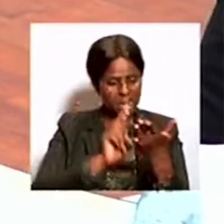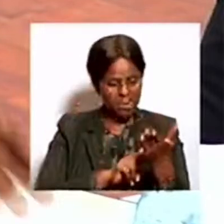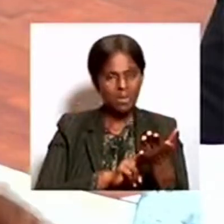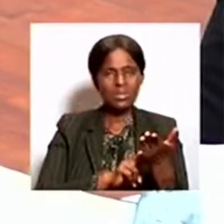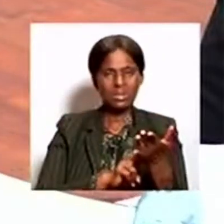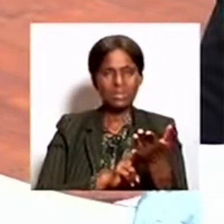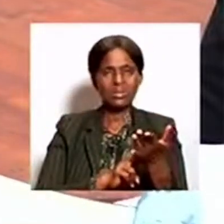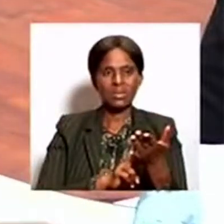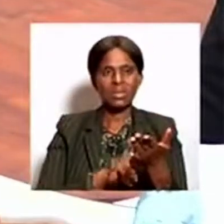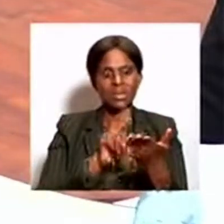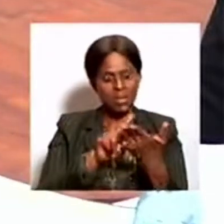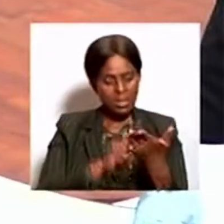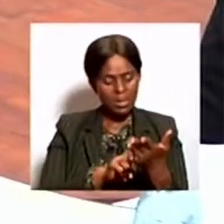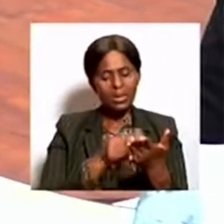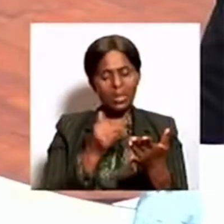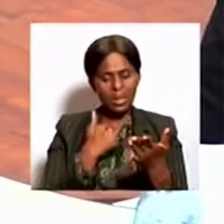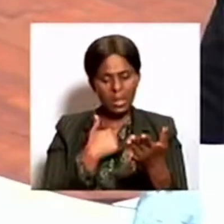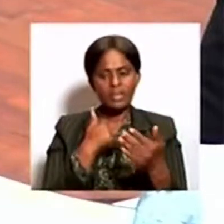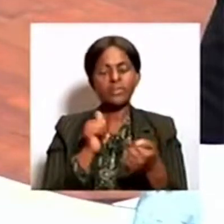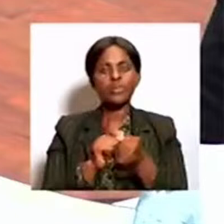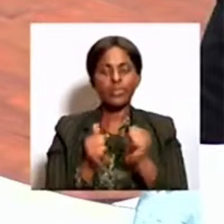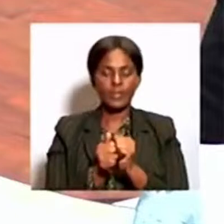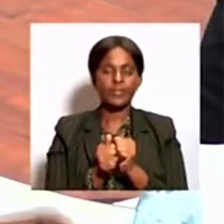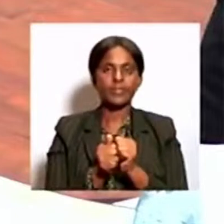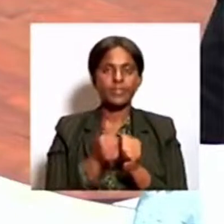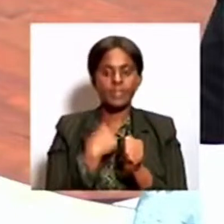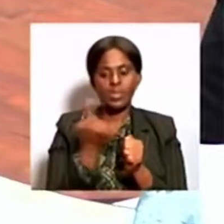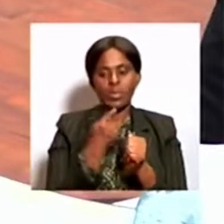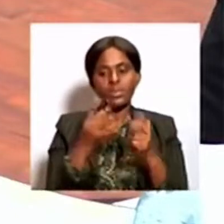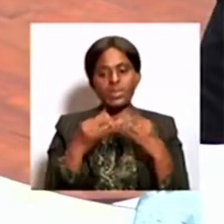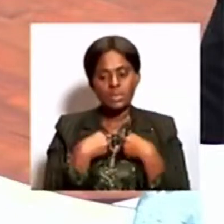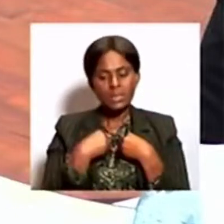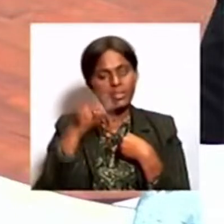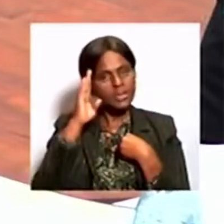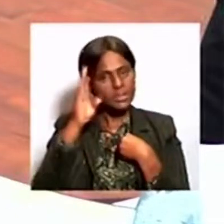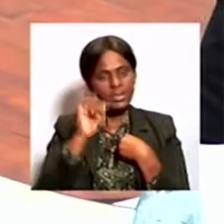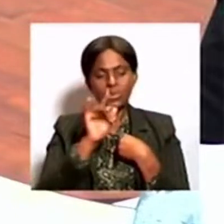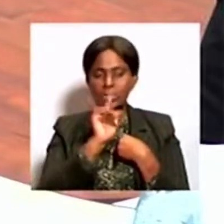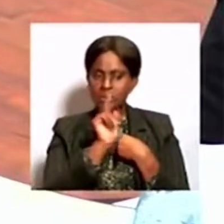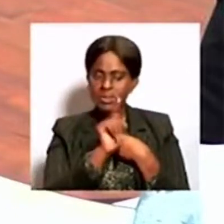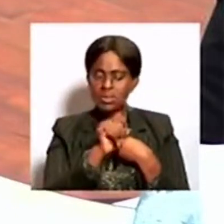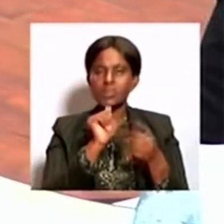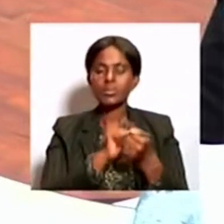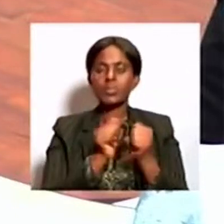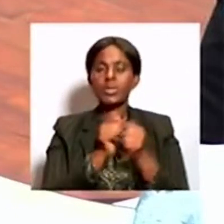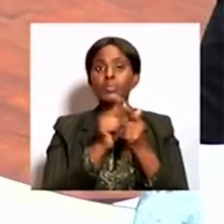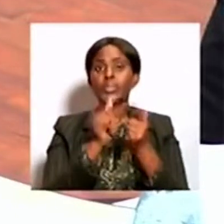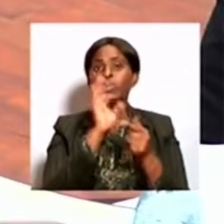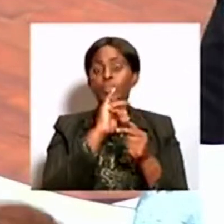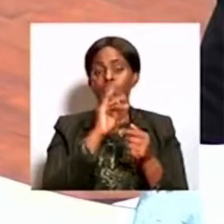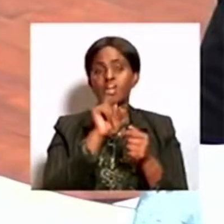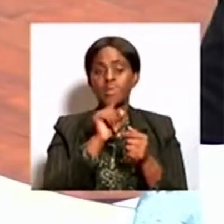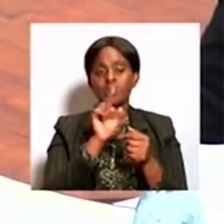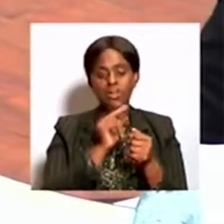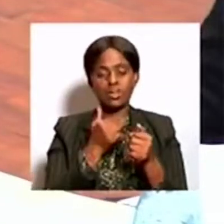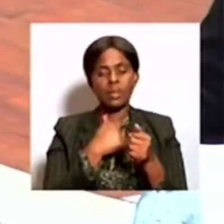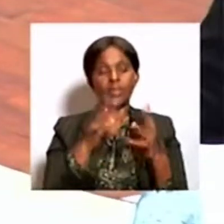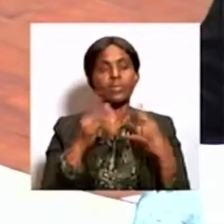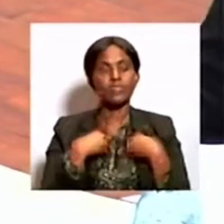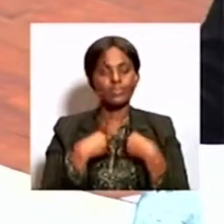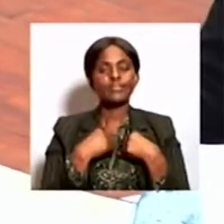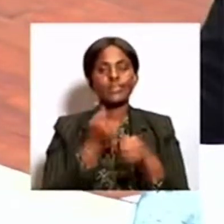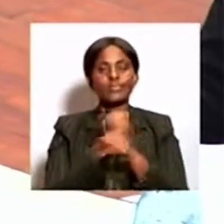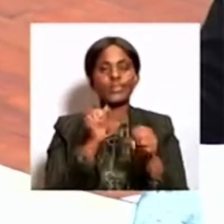Otherwise, we had a problem. So I want to admit, sir, that that was an oversight, and we've corrected that matter. Thank